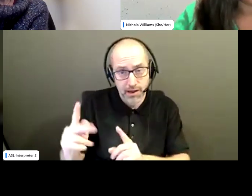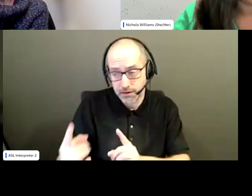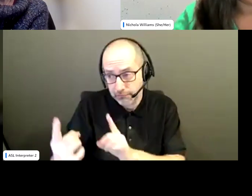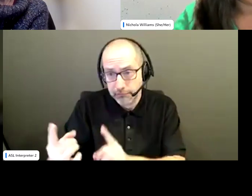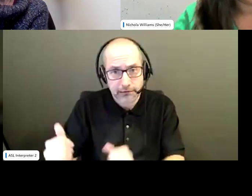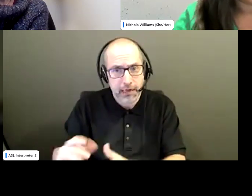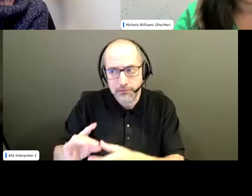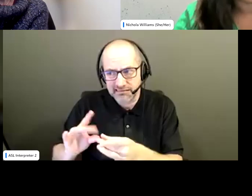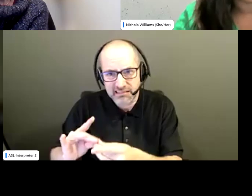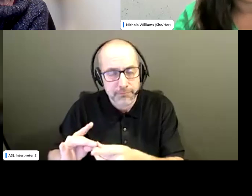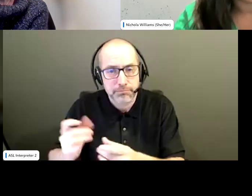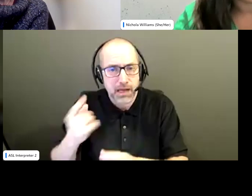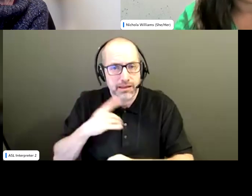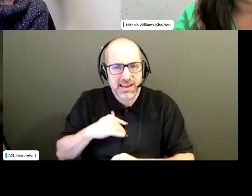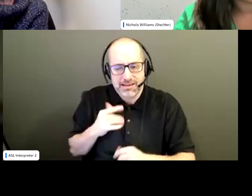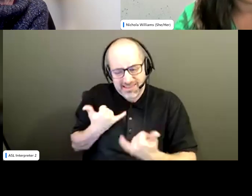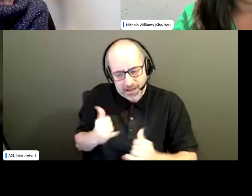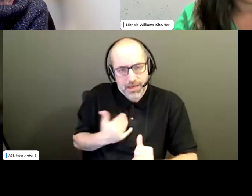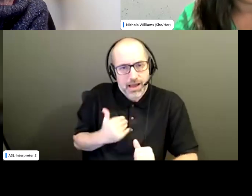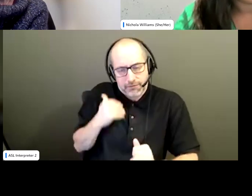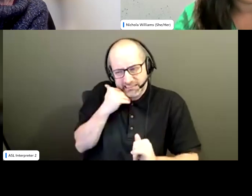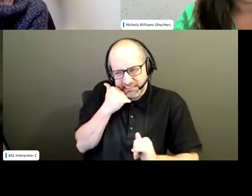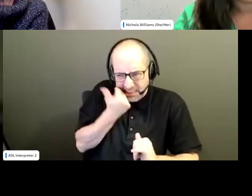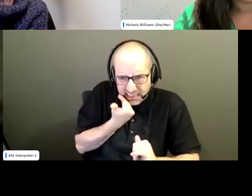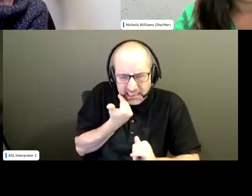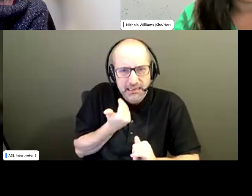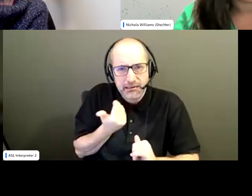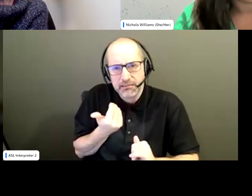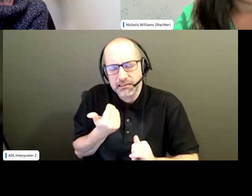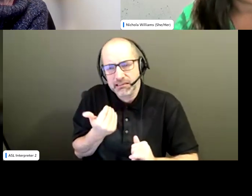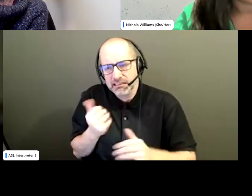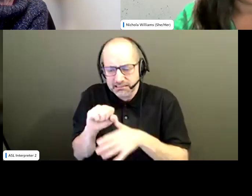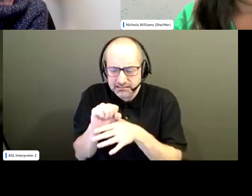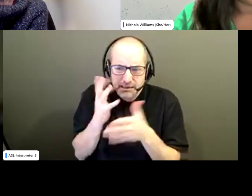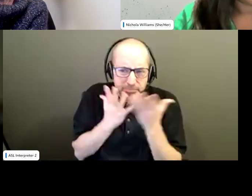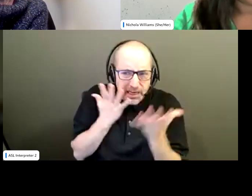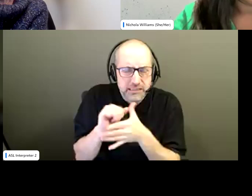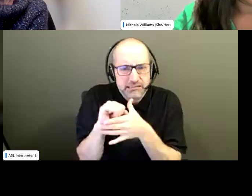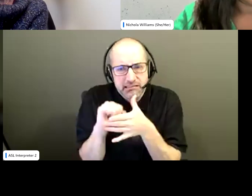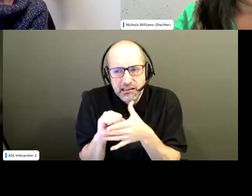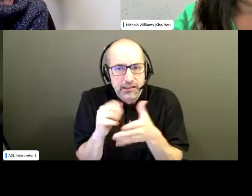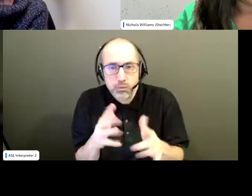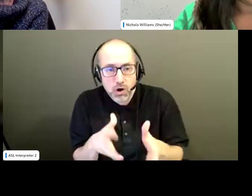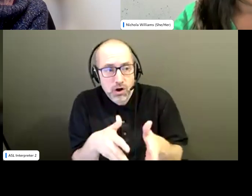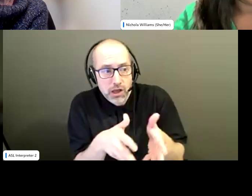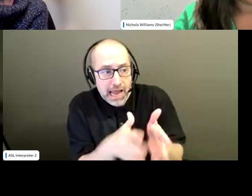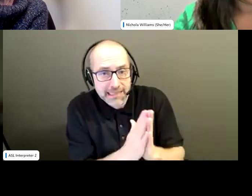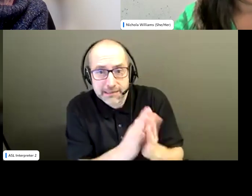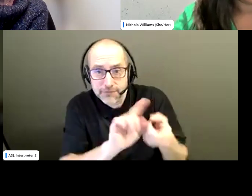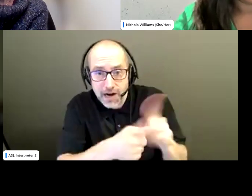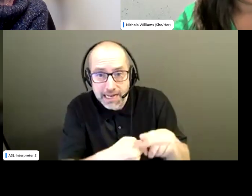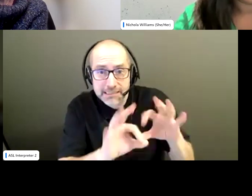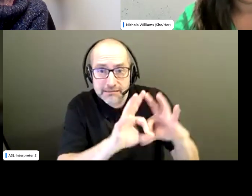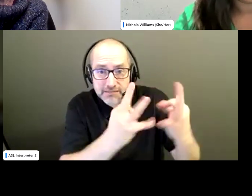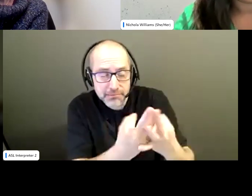so much shame and stigma surrounding finances and money that they don't want to go to friends or family to talk about it, but they go to